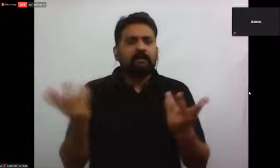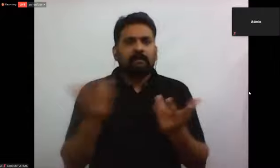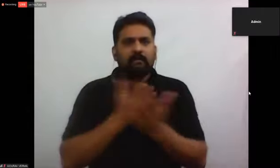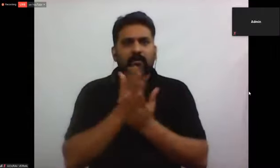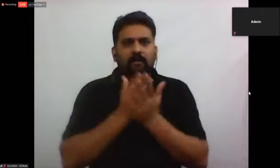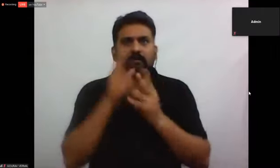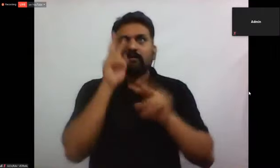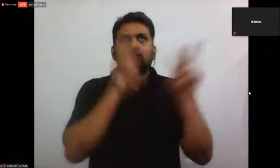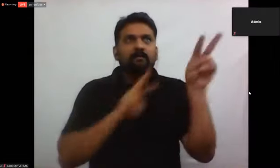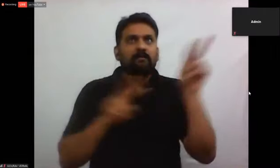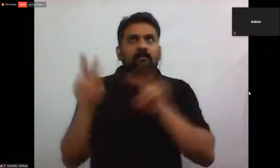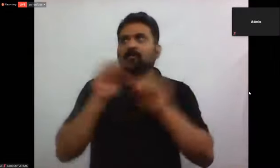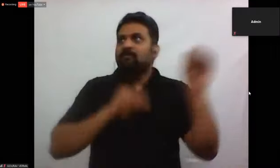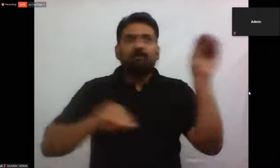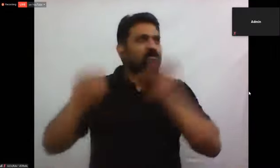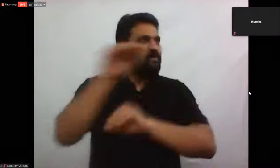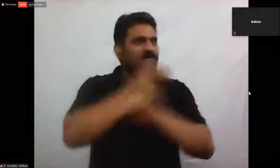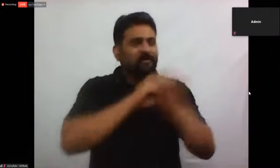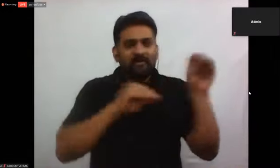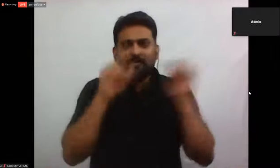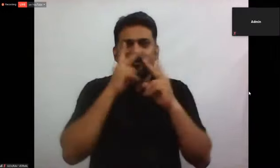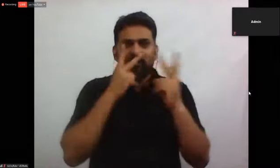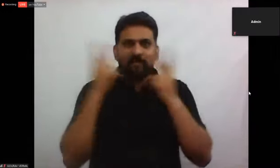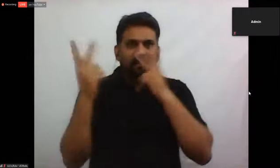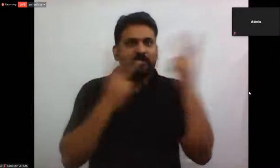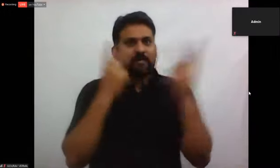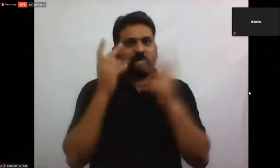visual interaction or visual